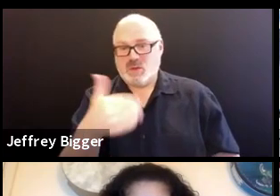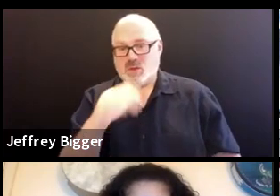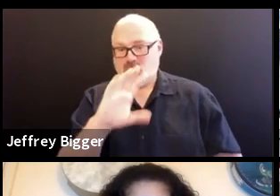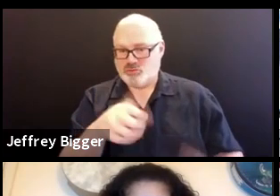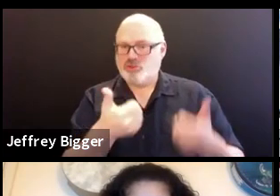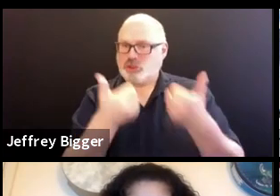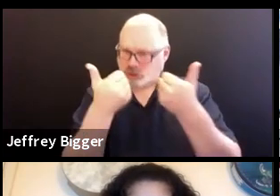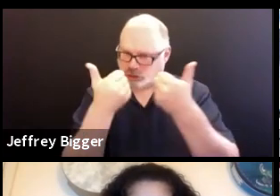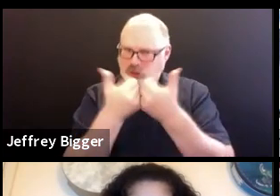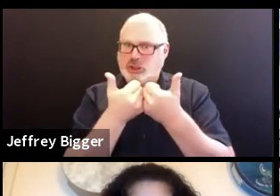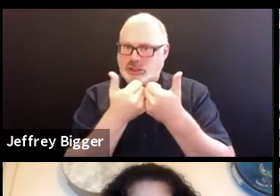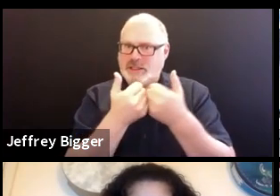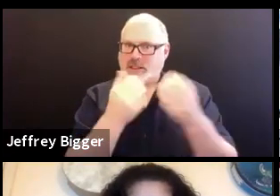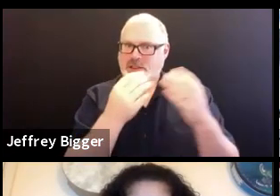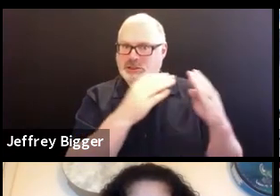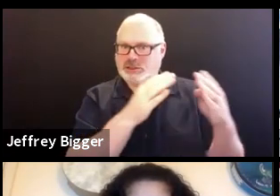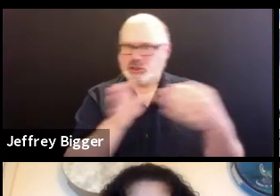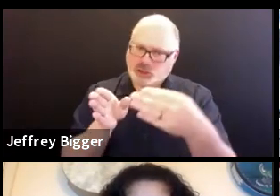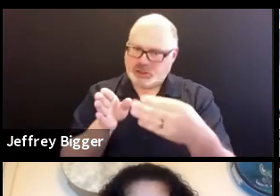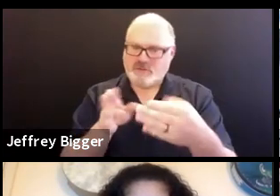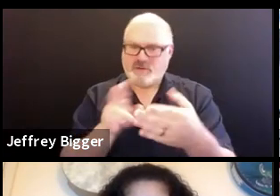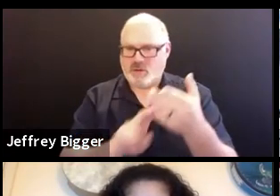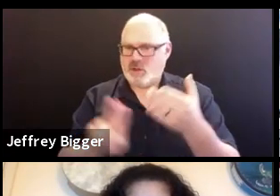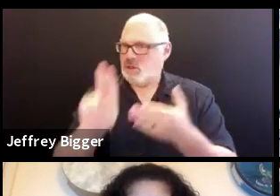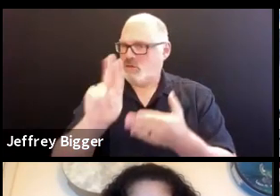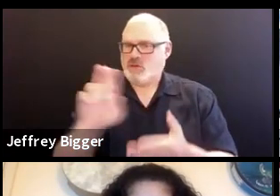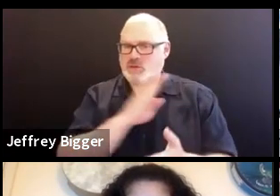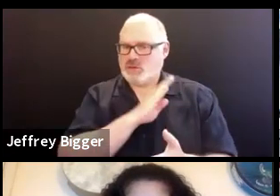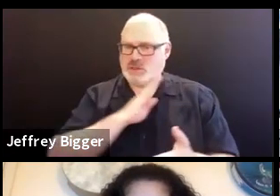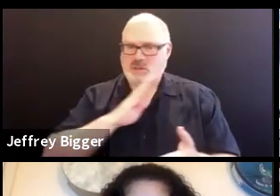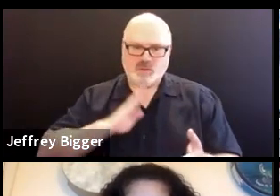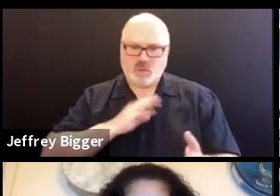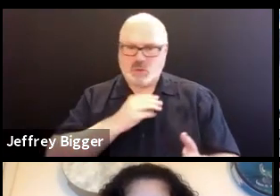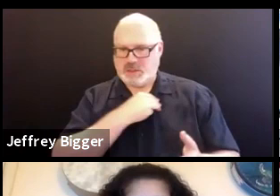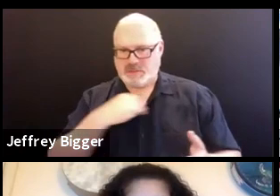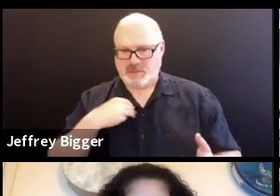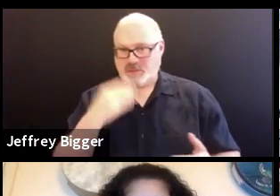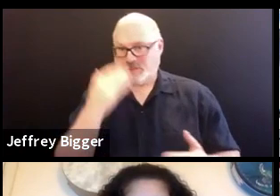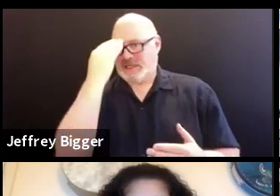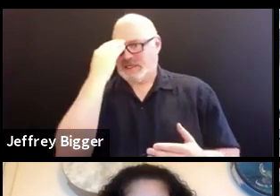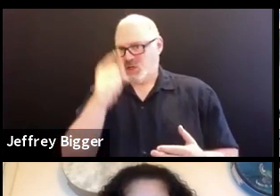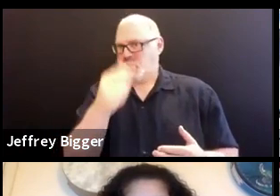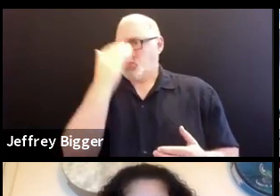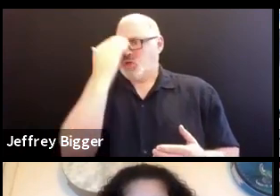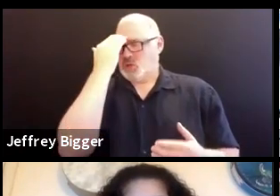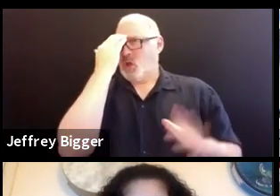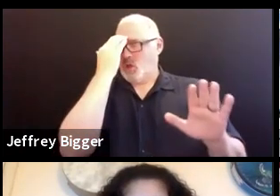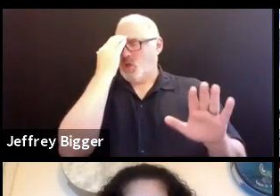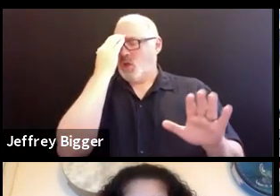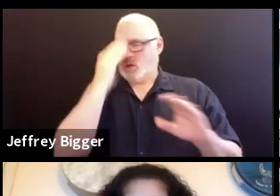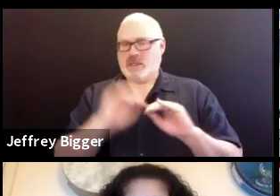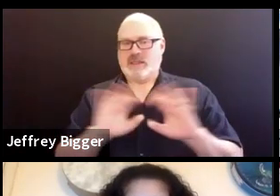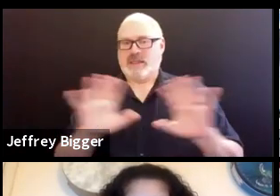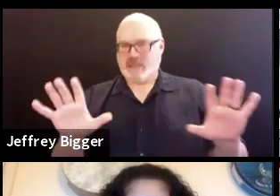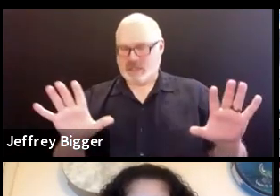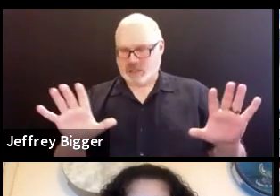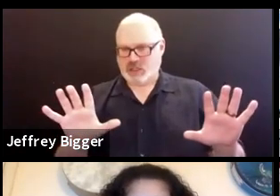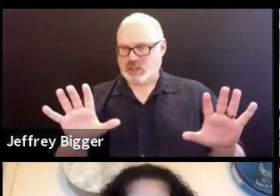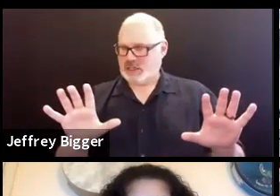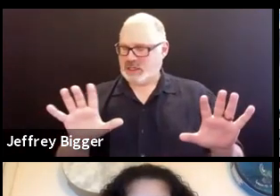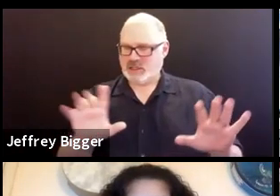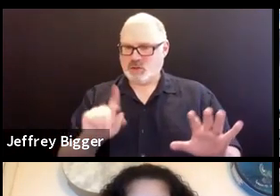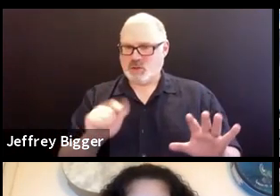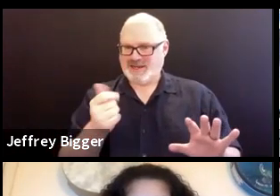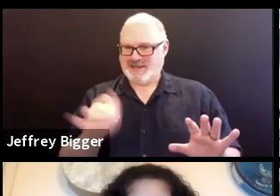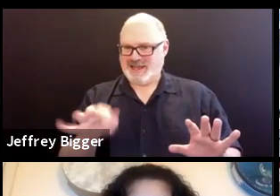challenging shift for the university. Board members, I know you're well aware of the fact that spring of 2019, we made